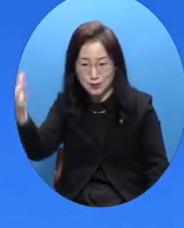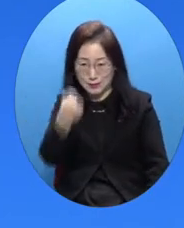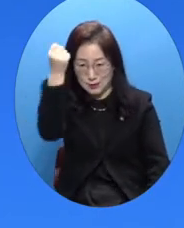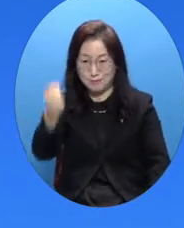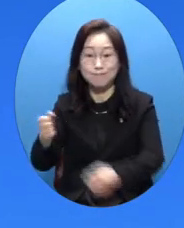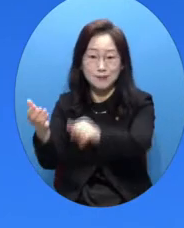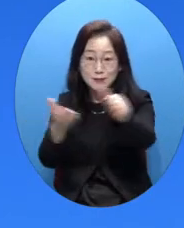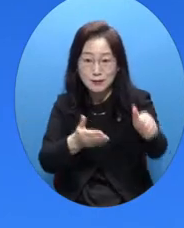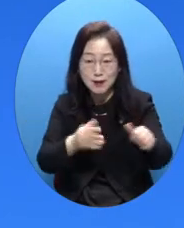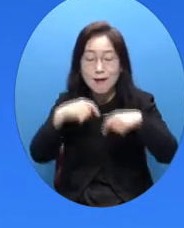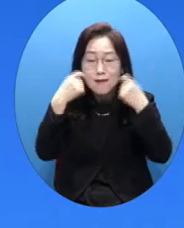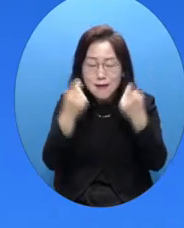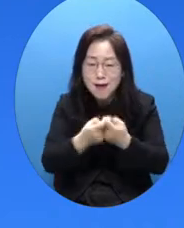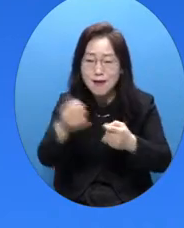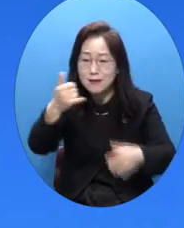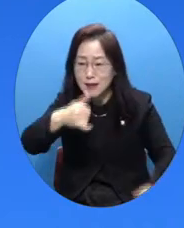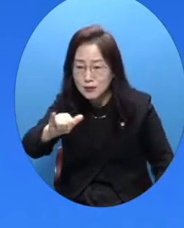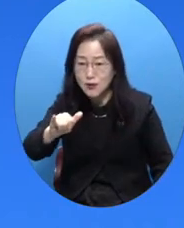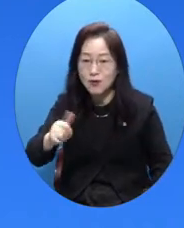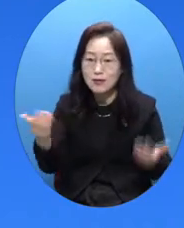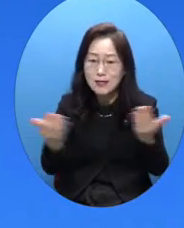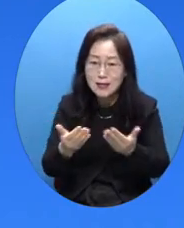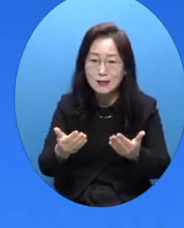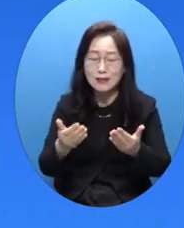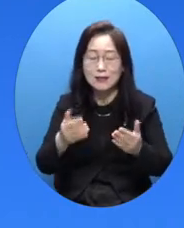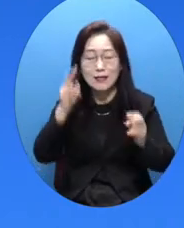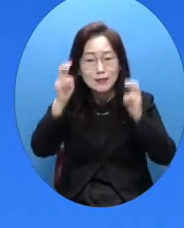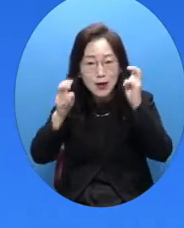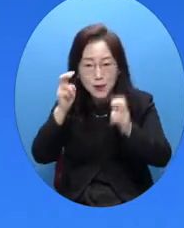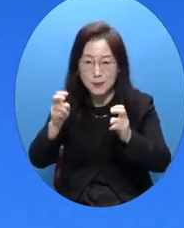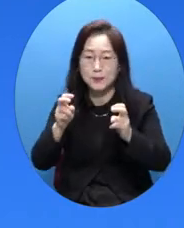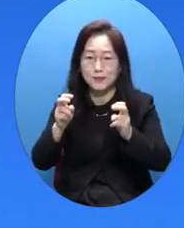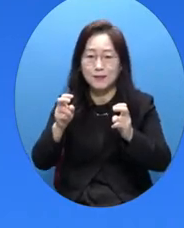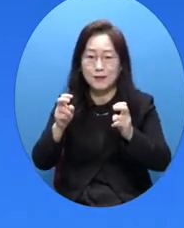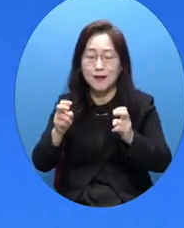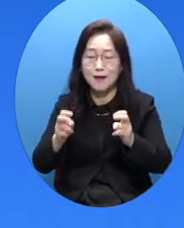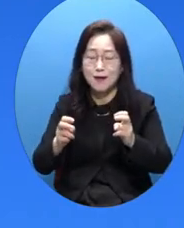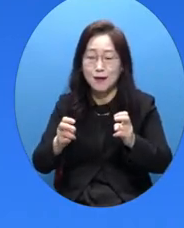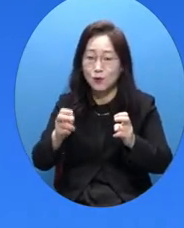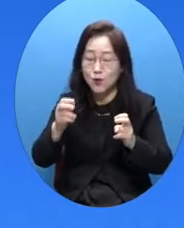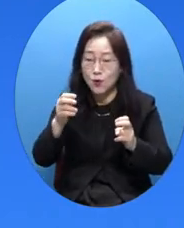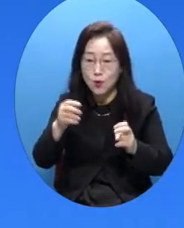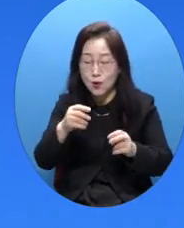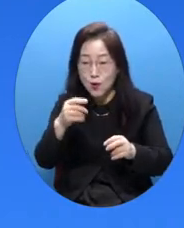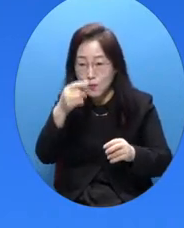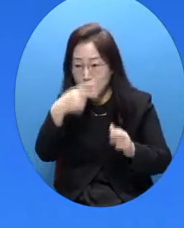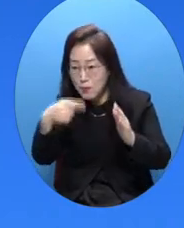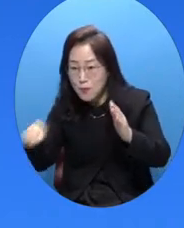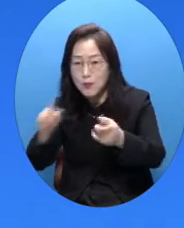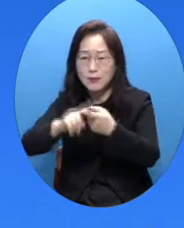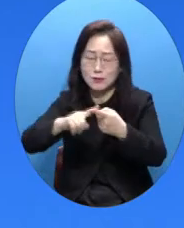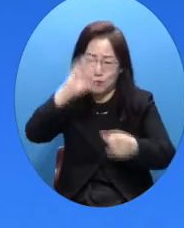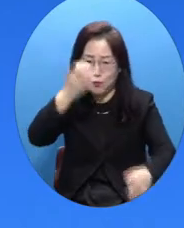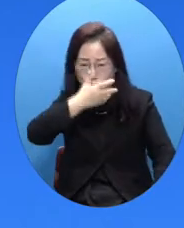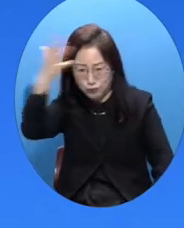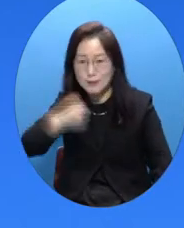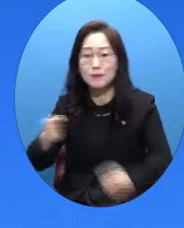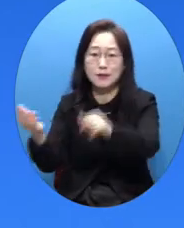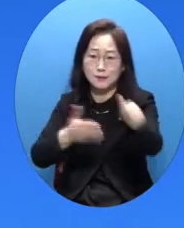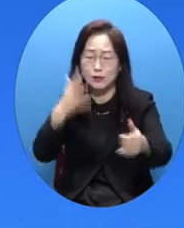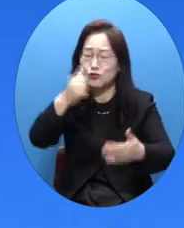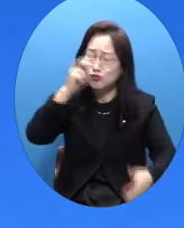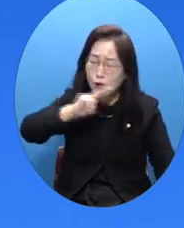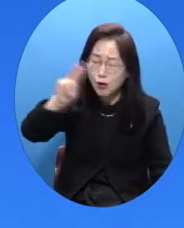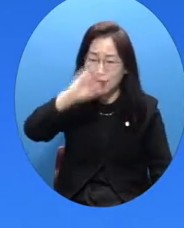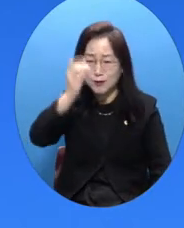holy dream individually you're in your family in your working places in your business for your children have a holy